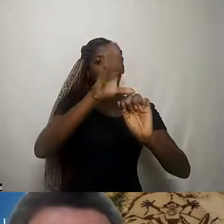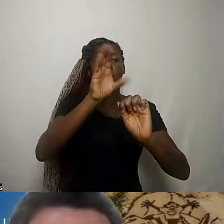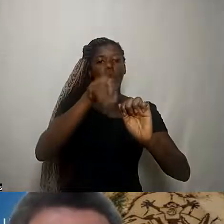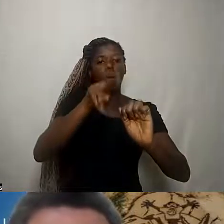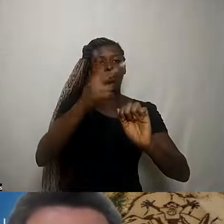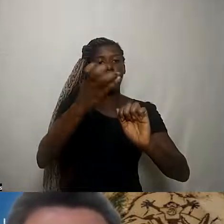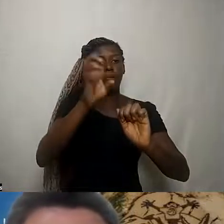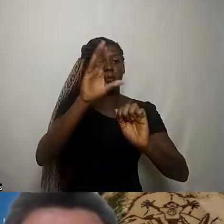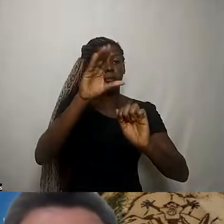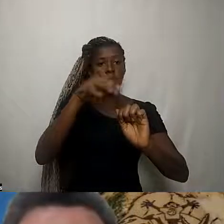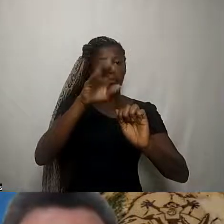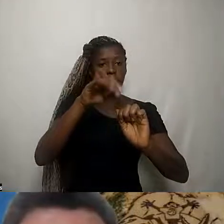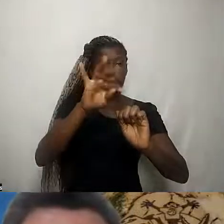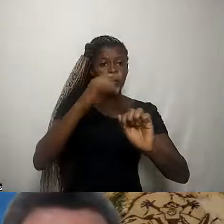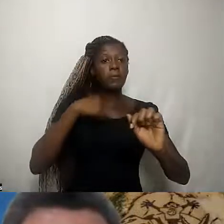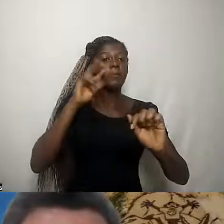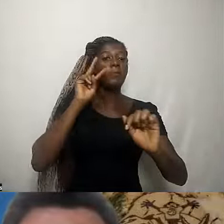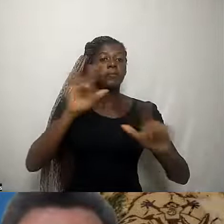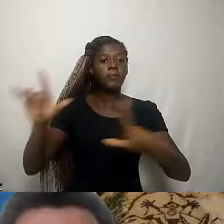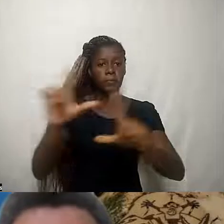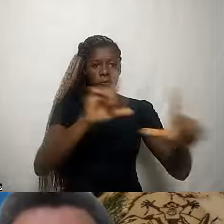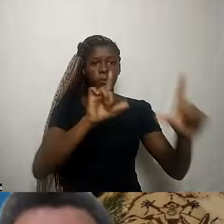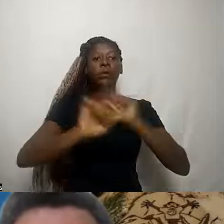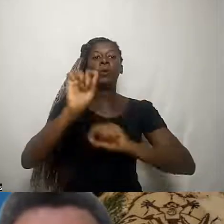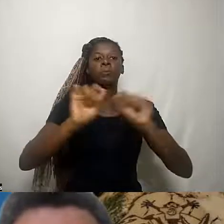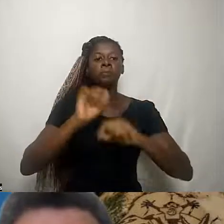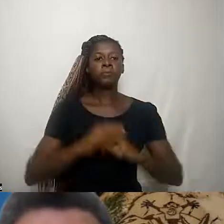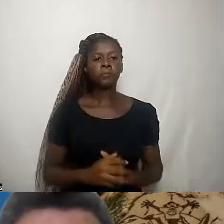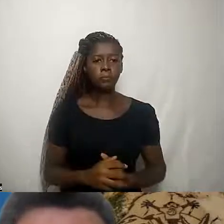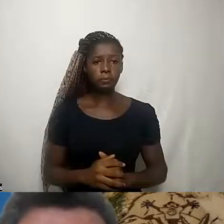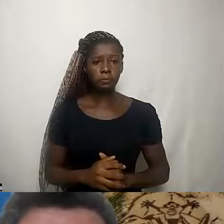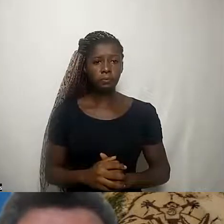we'll see in the next slide